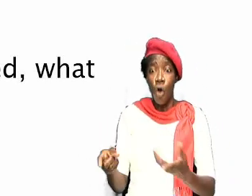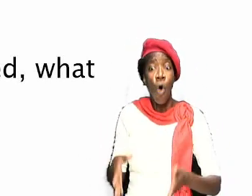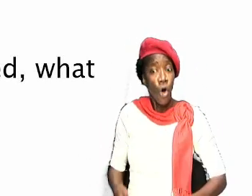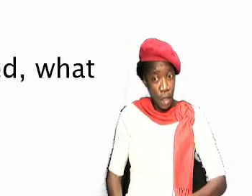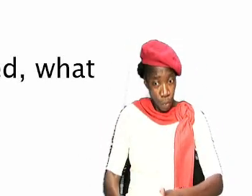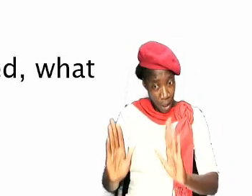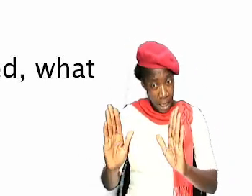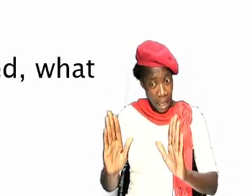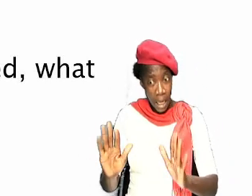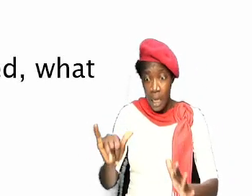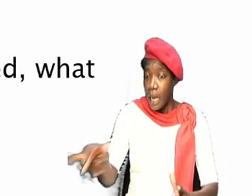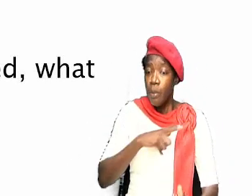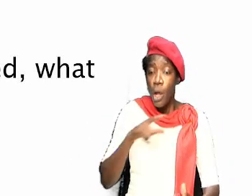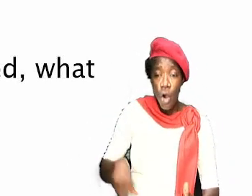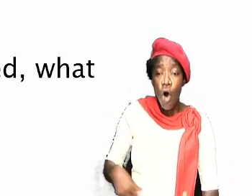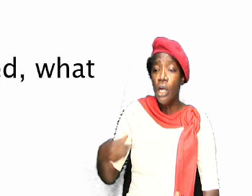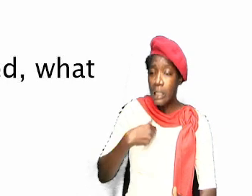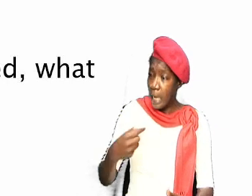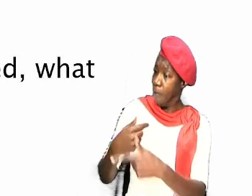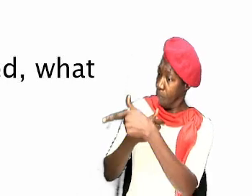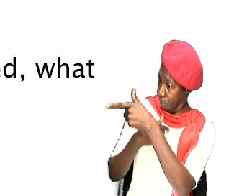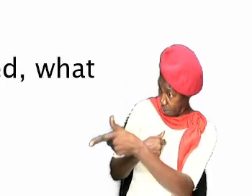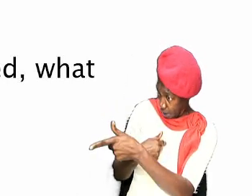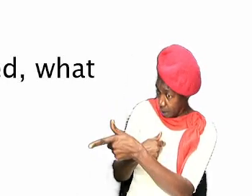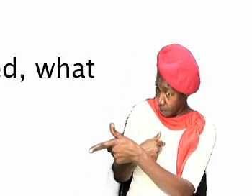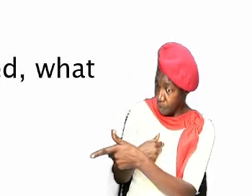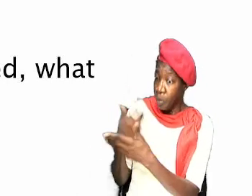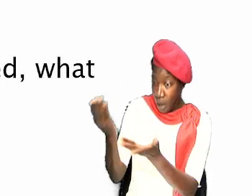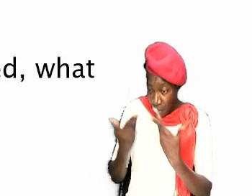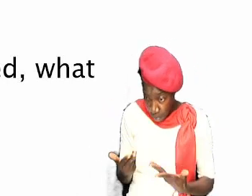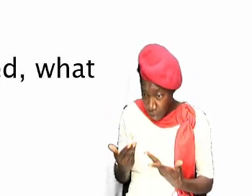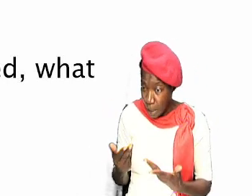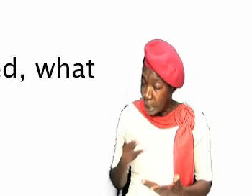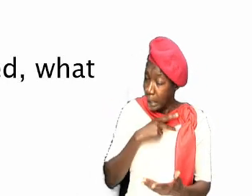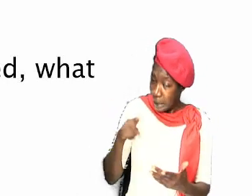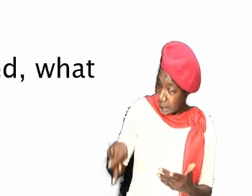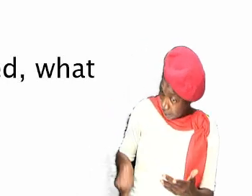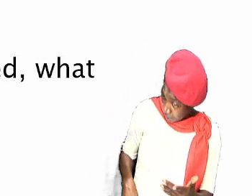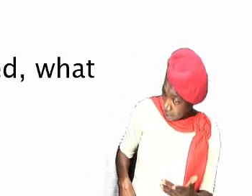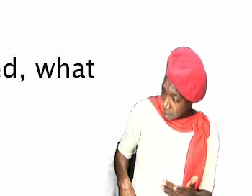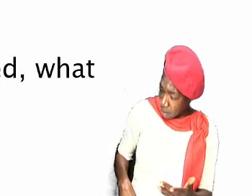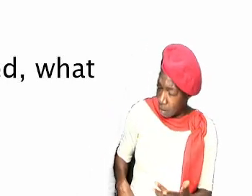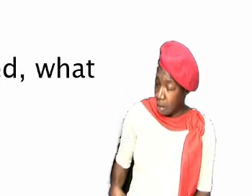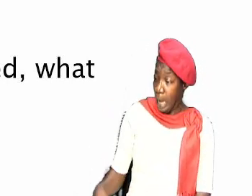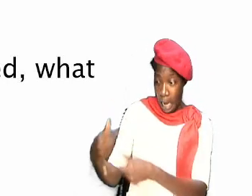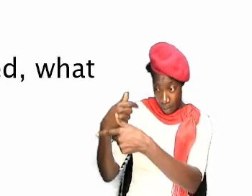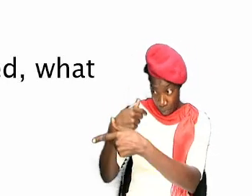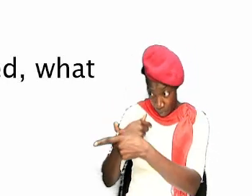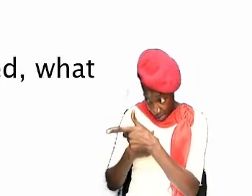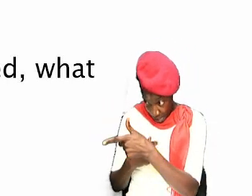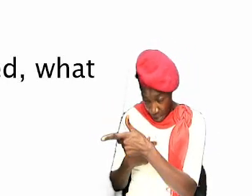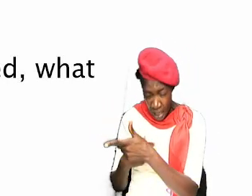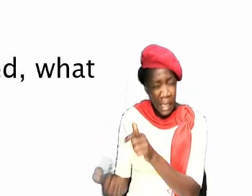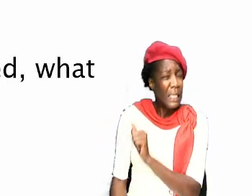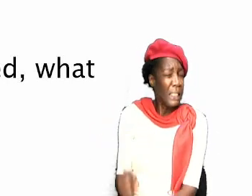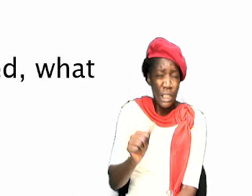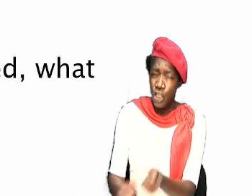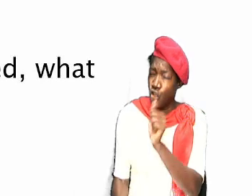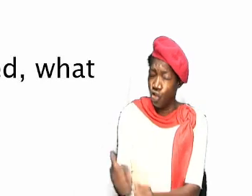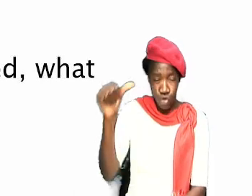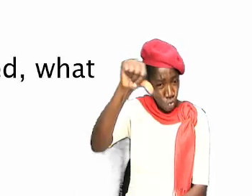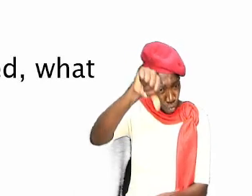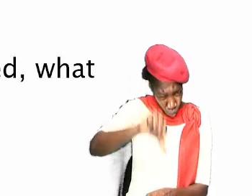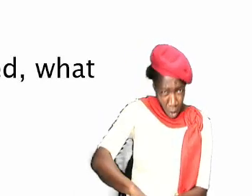which the Lord sent me, and have brought Agag, king of Amalek, and have utterly destroyed the